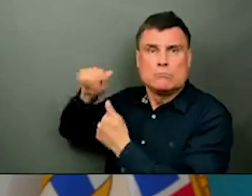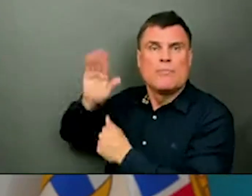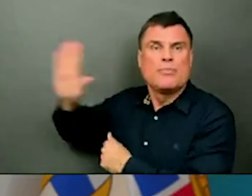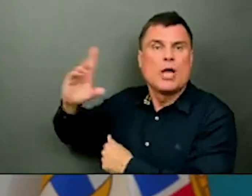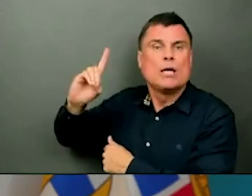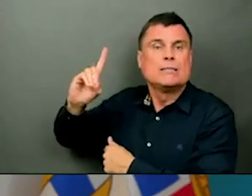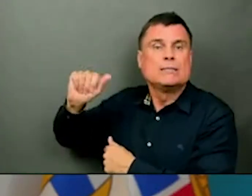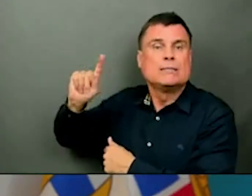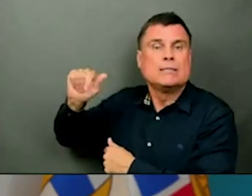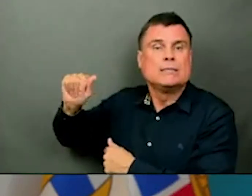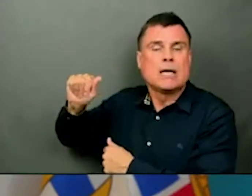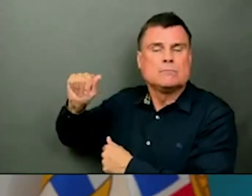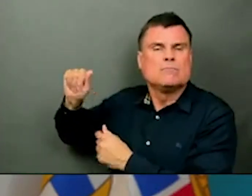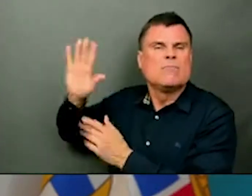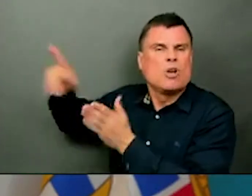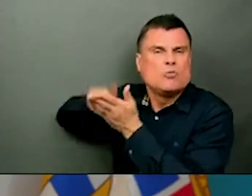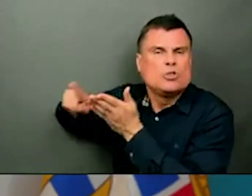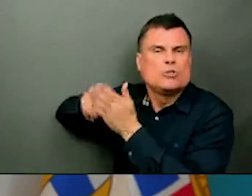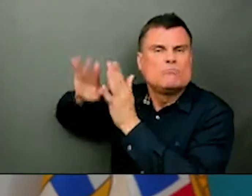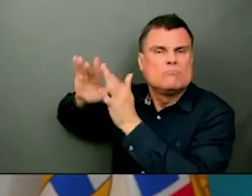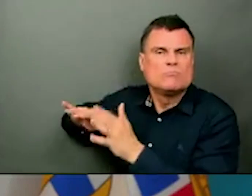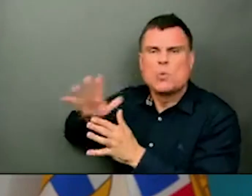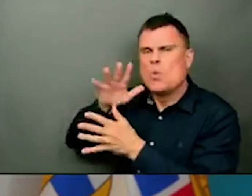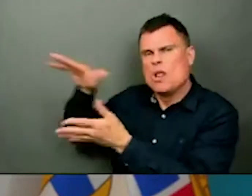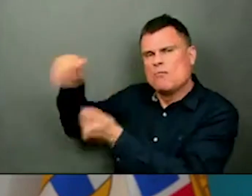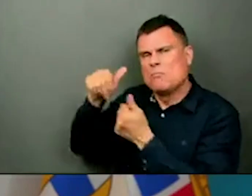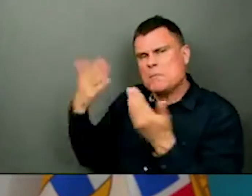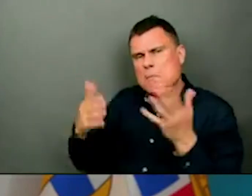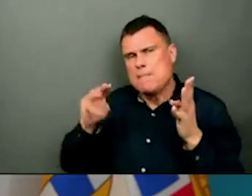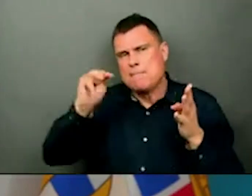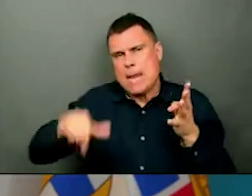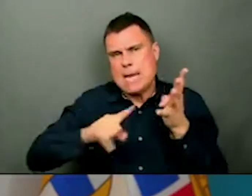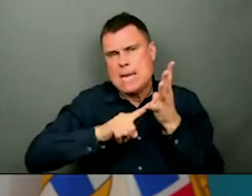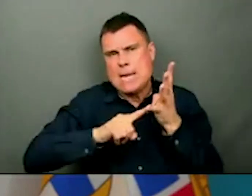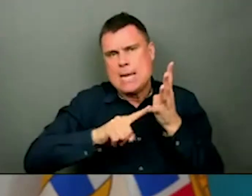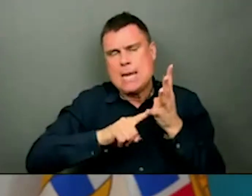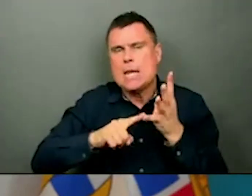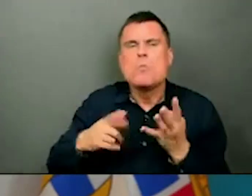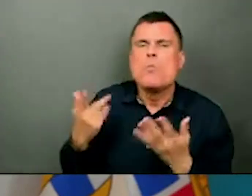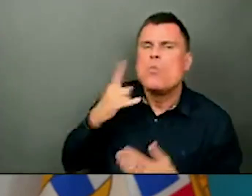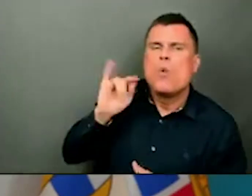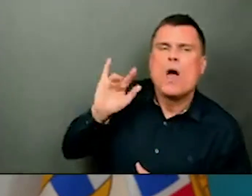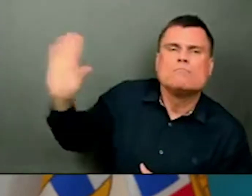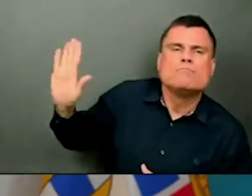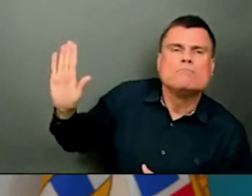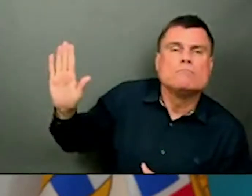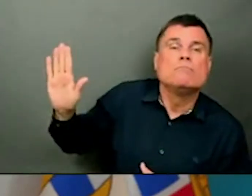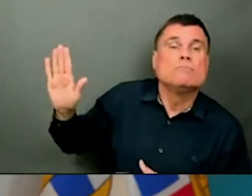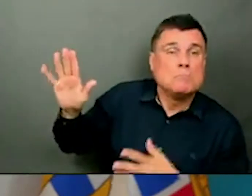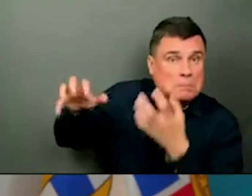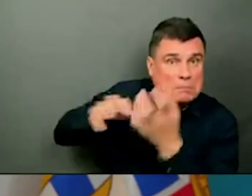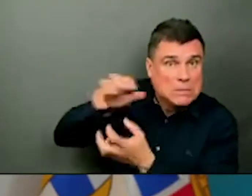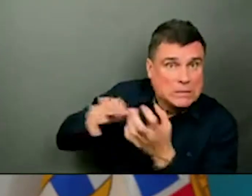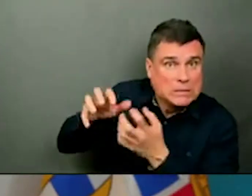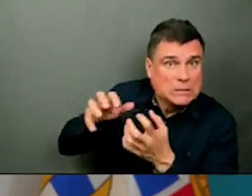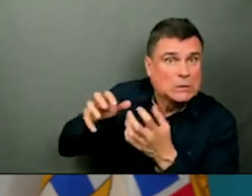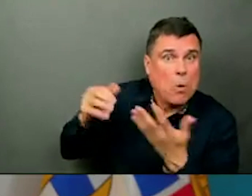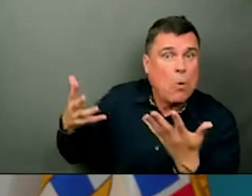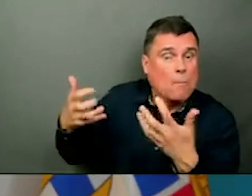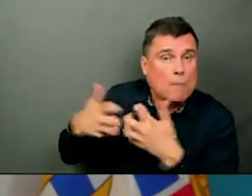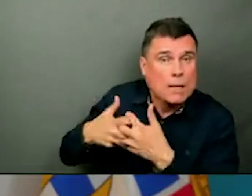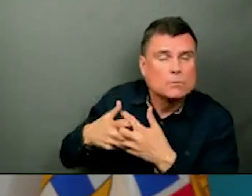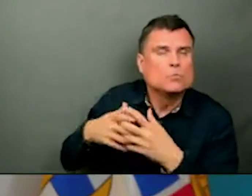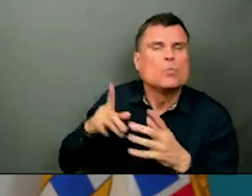of May, as what it's looking like. So that will help us understand whether there's any advantages or